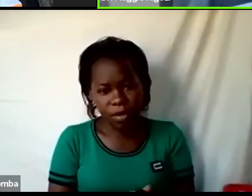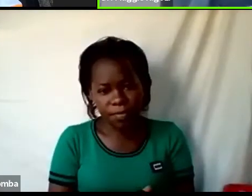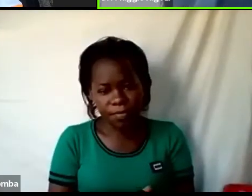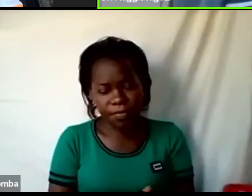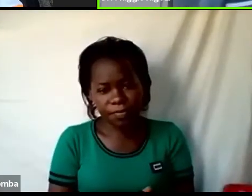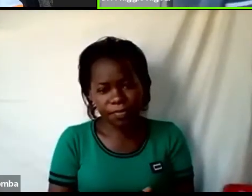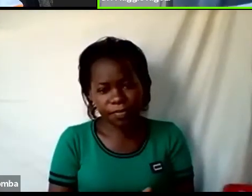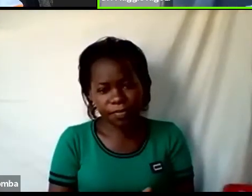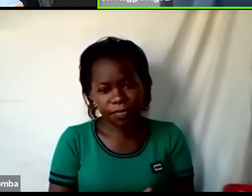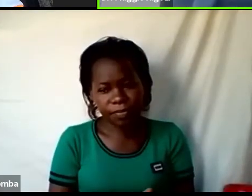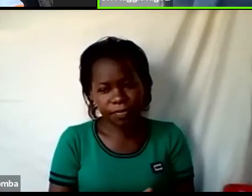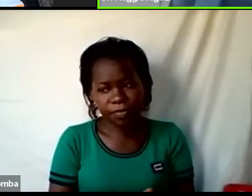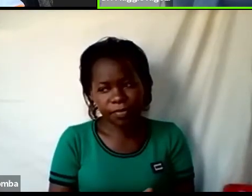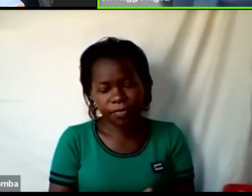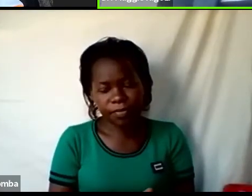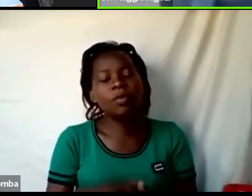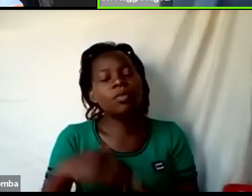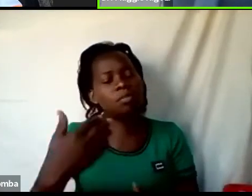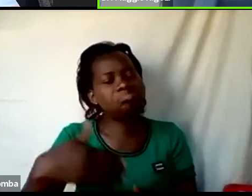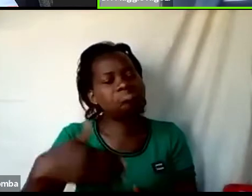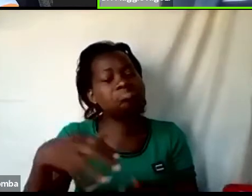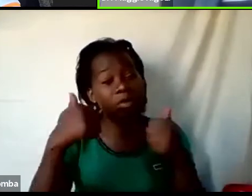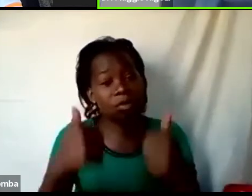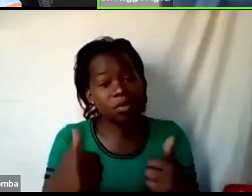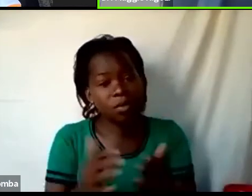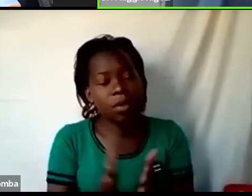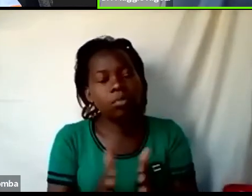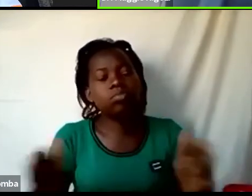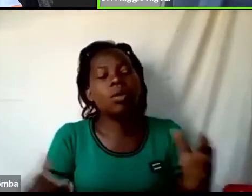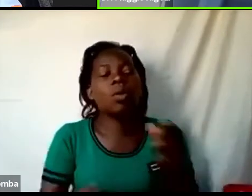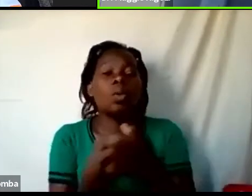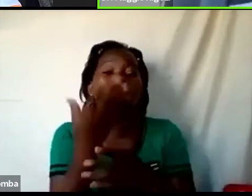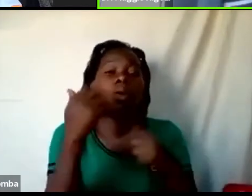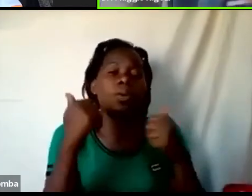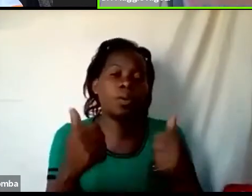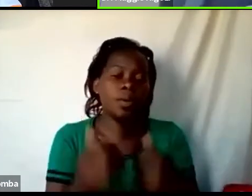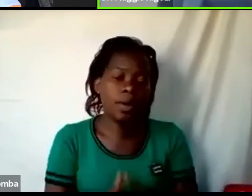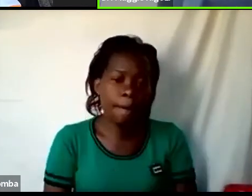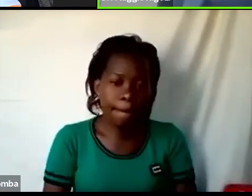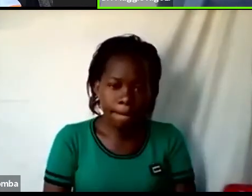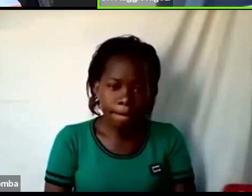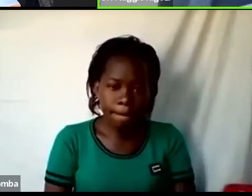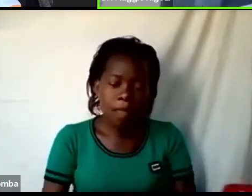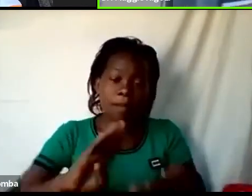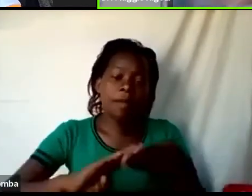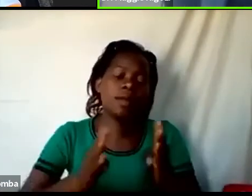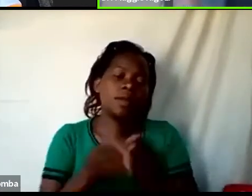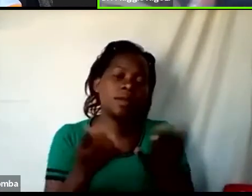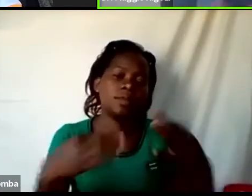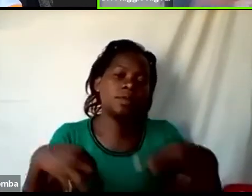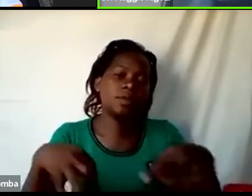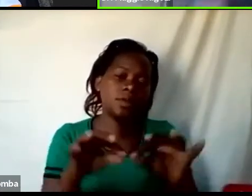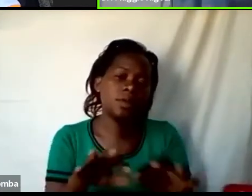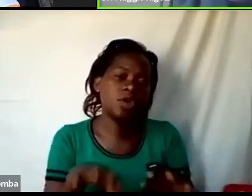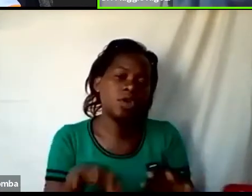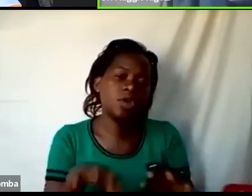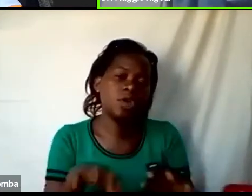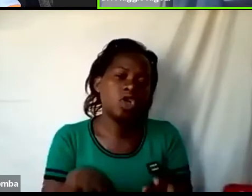on well and we're expanding and growing. So partnerships, your schoolmates, your friends at uni, your sports friends,